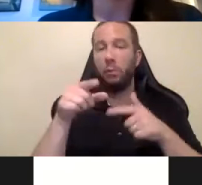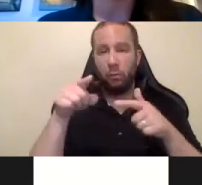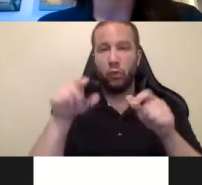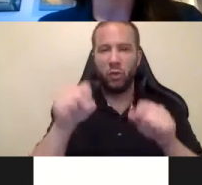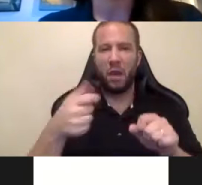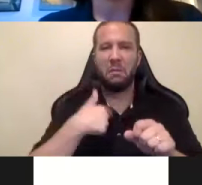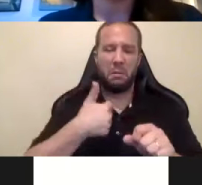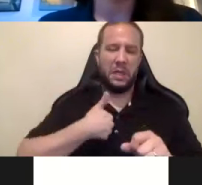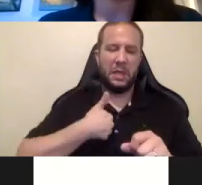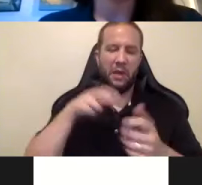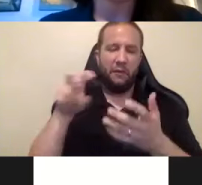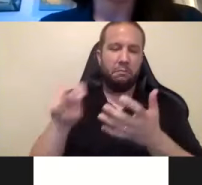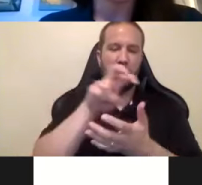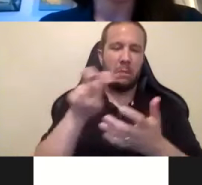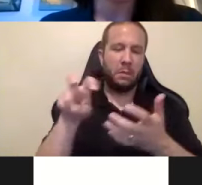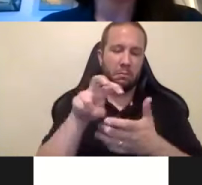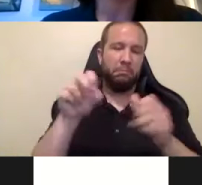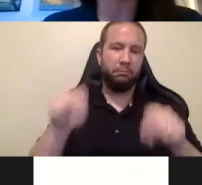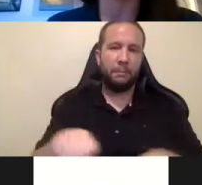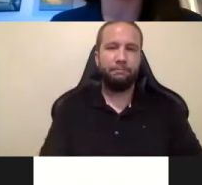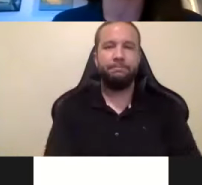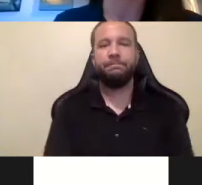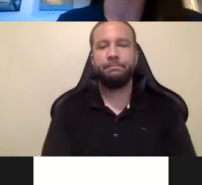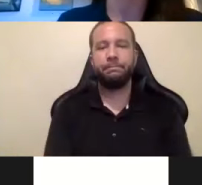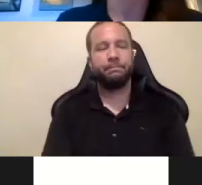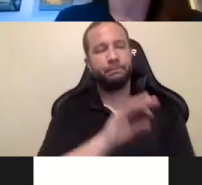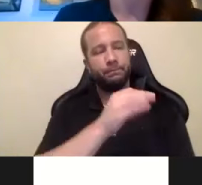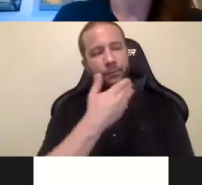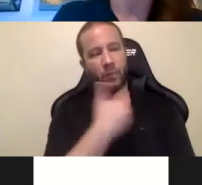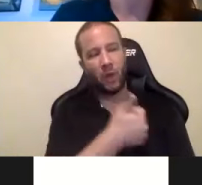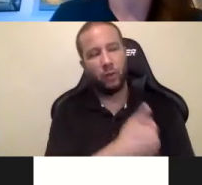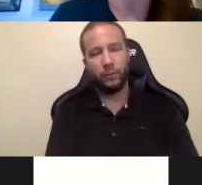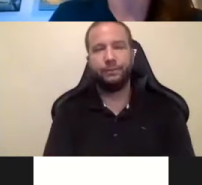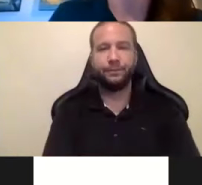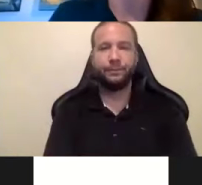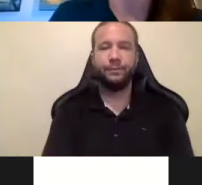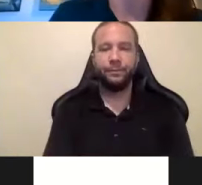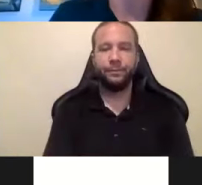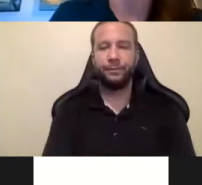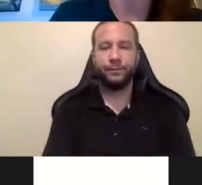right. Thanks, Megan. Okay.